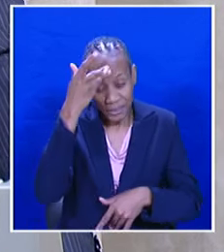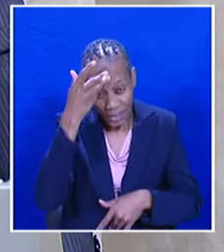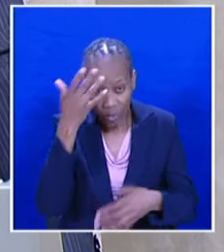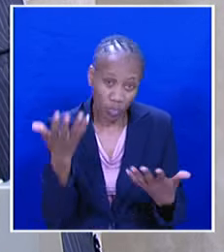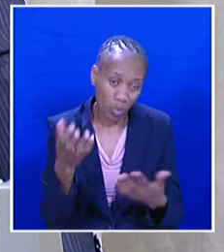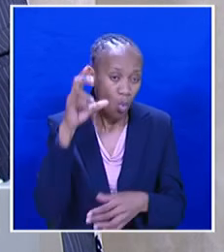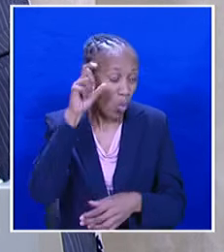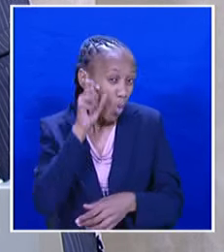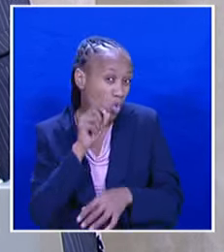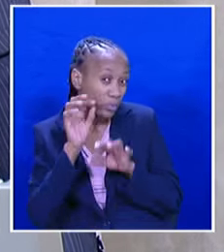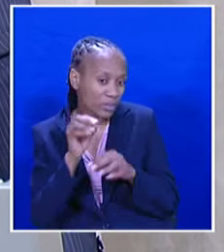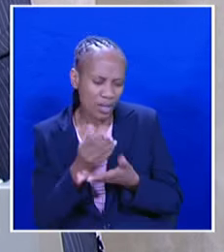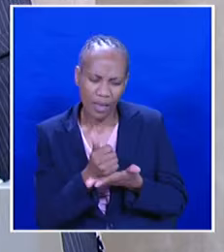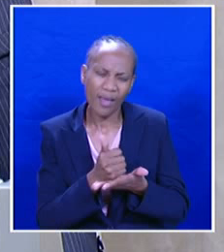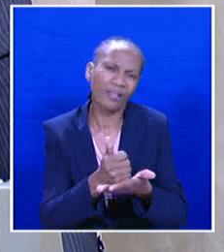removing